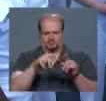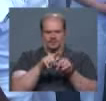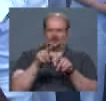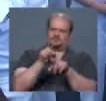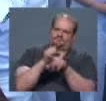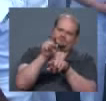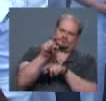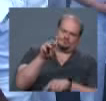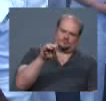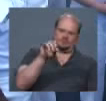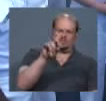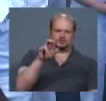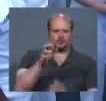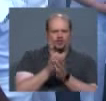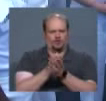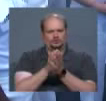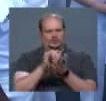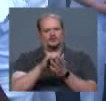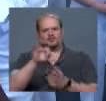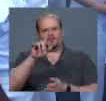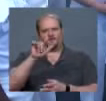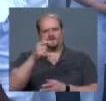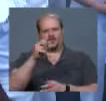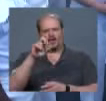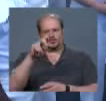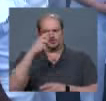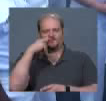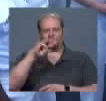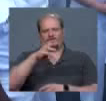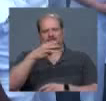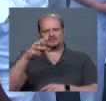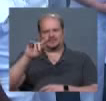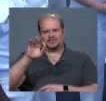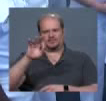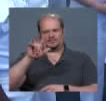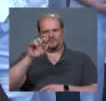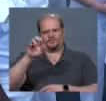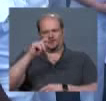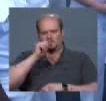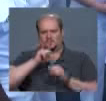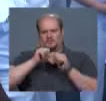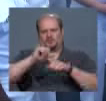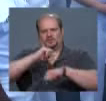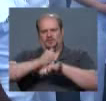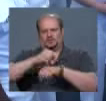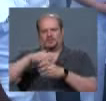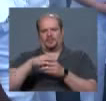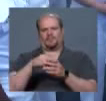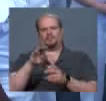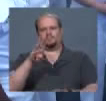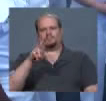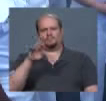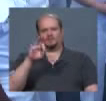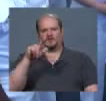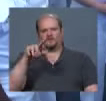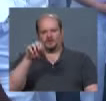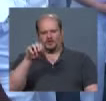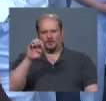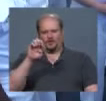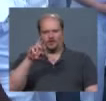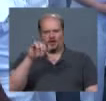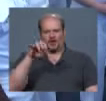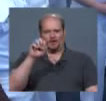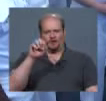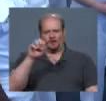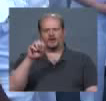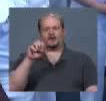cruiser, served as the flagship of the 6th Fleet, and is now permanently stationed at the Buffalo and Erie County Naval and Military